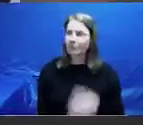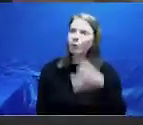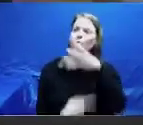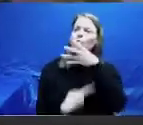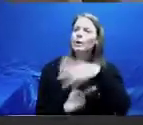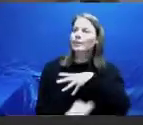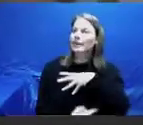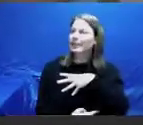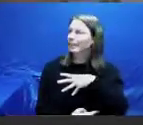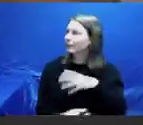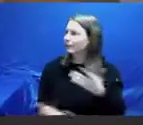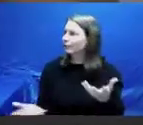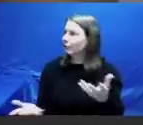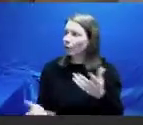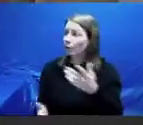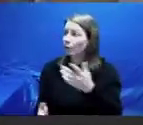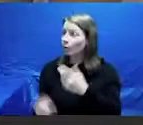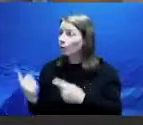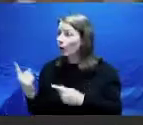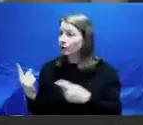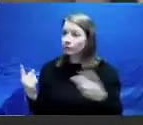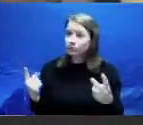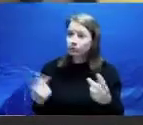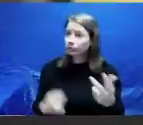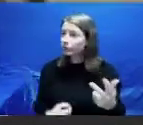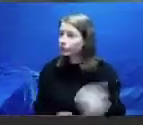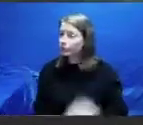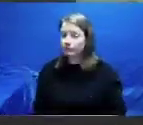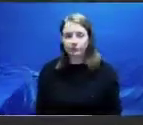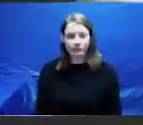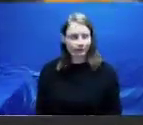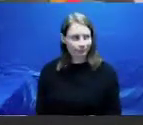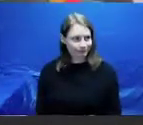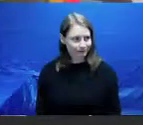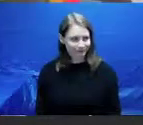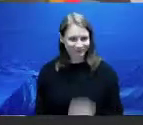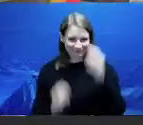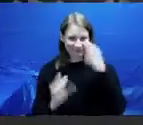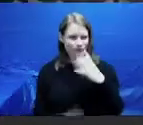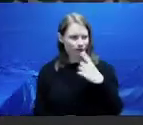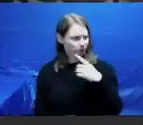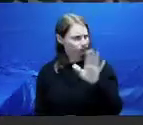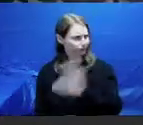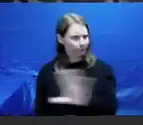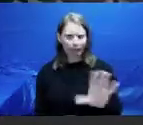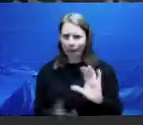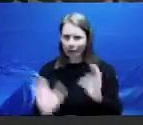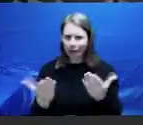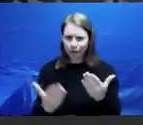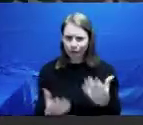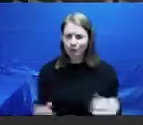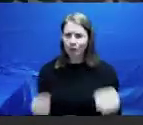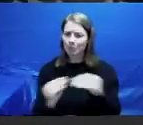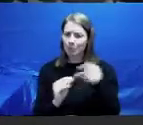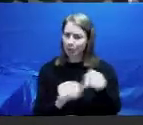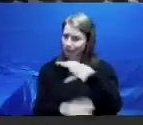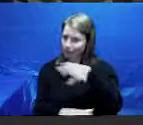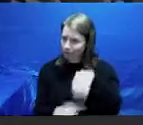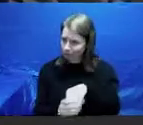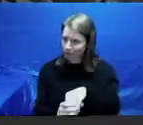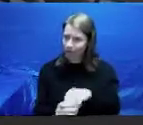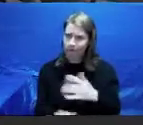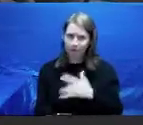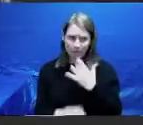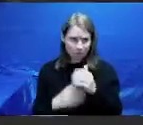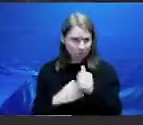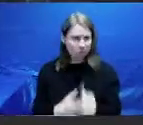Okay. This is their classroom. The more they run it, the more they feel engaged in it. The more they run it, the more they're talking through their ideas, working through their